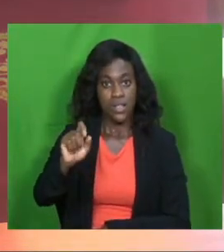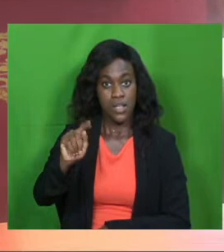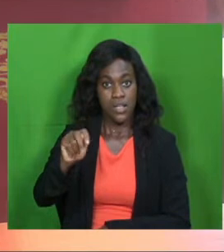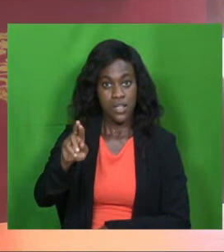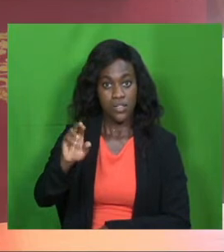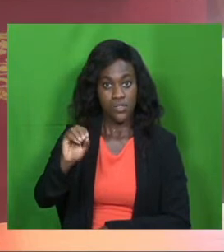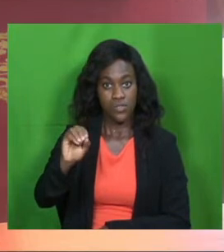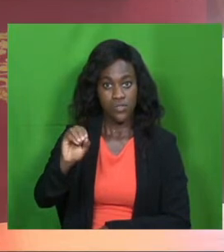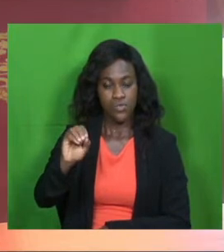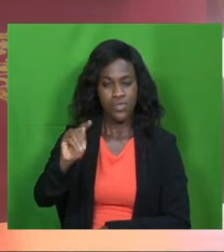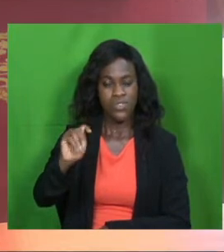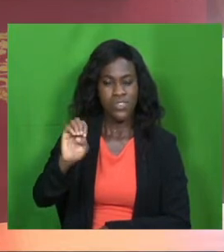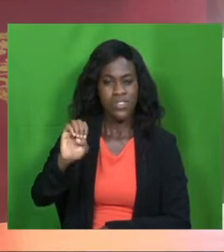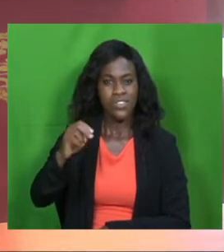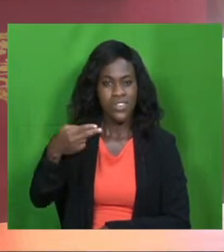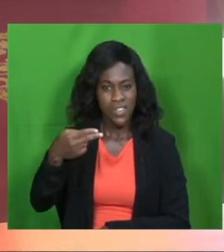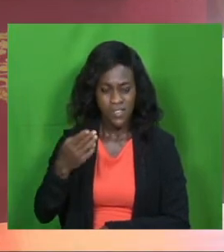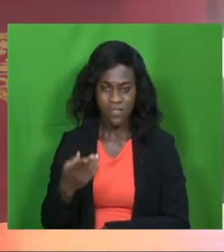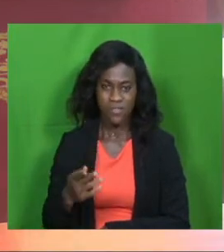the natural grass,